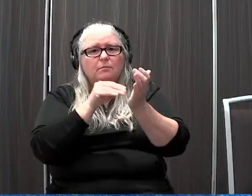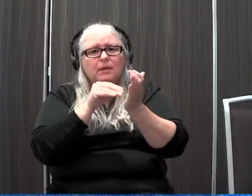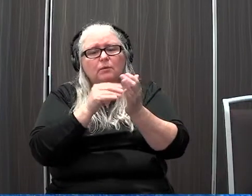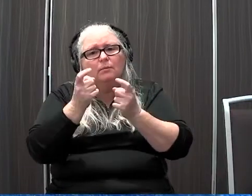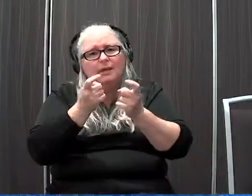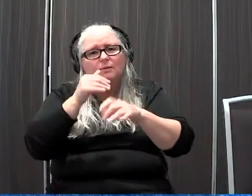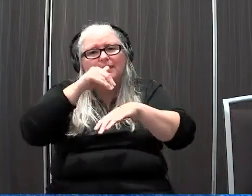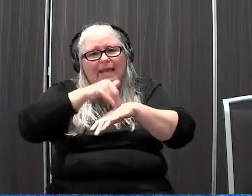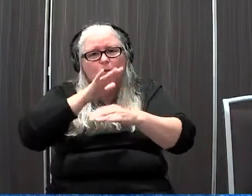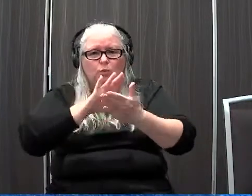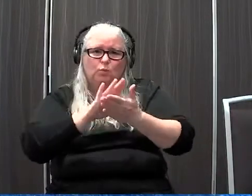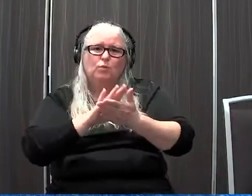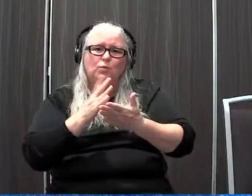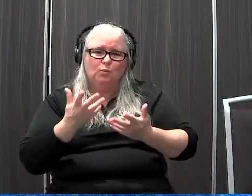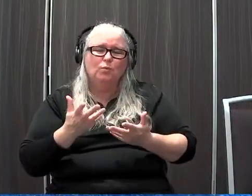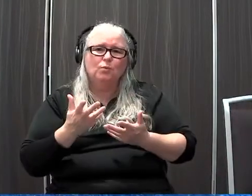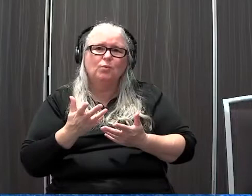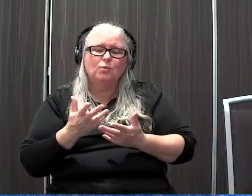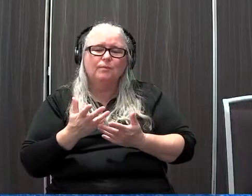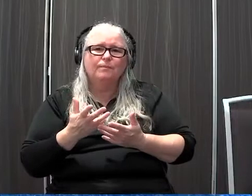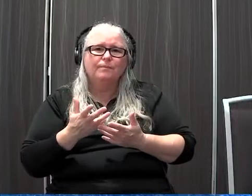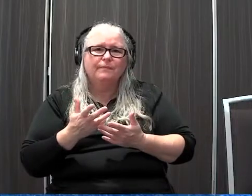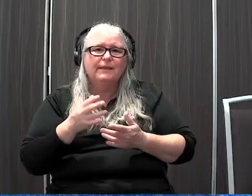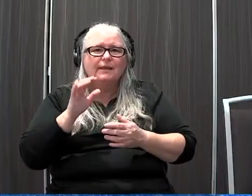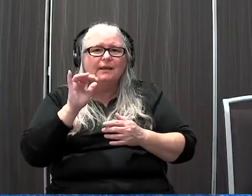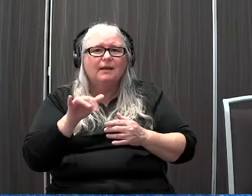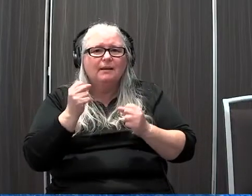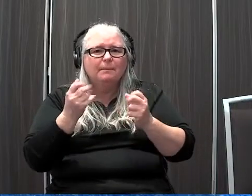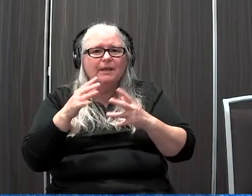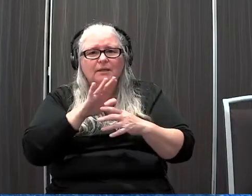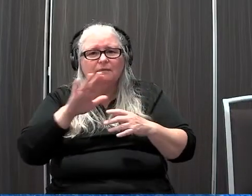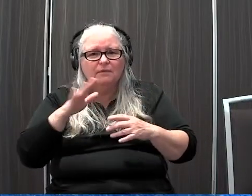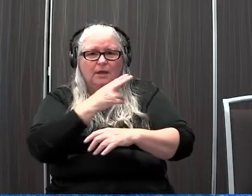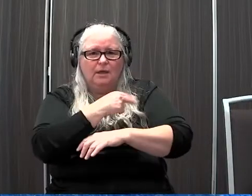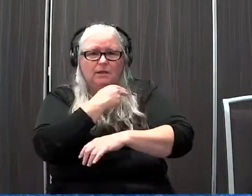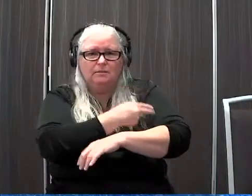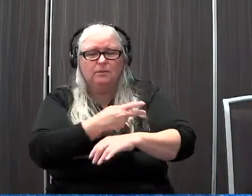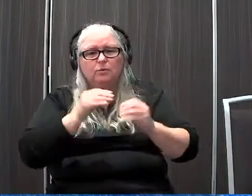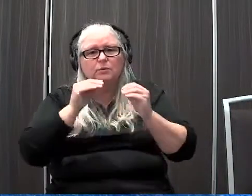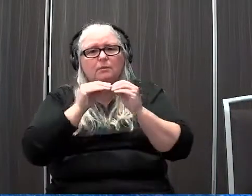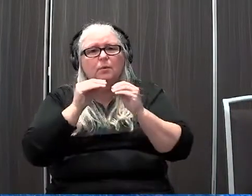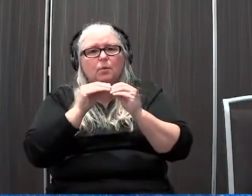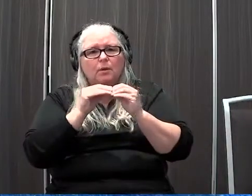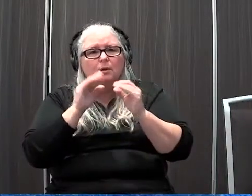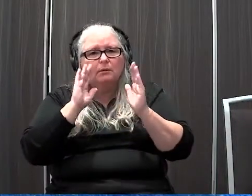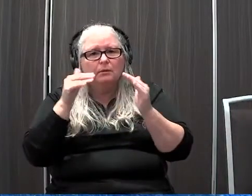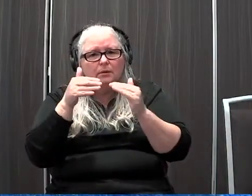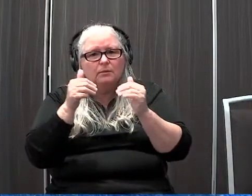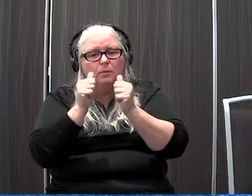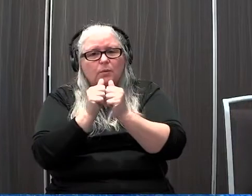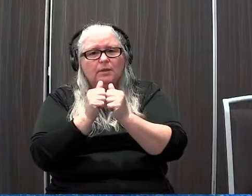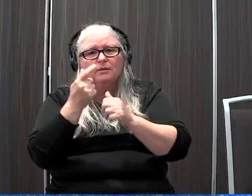school. And although a lot of the hospitalizations are more concentrated in the first few years of